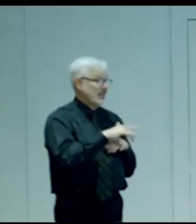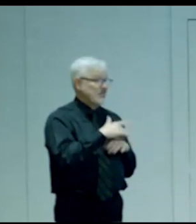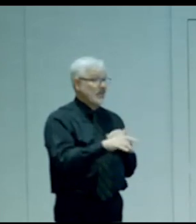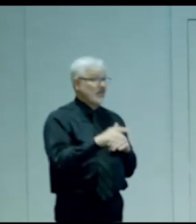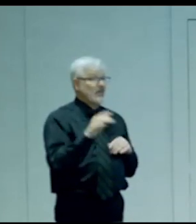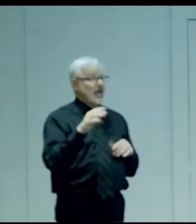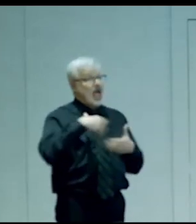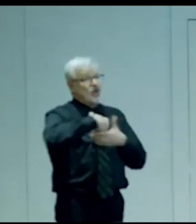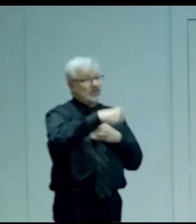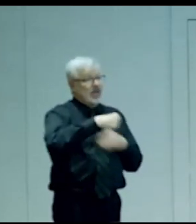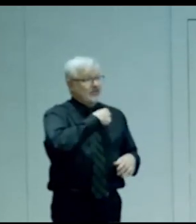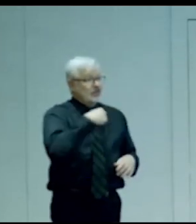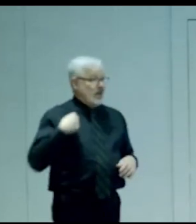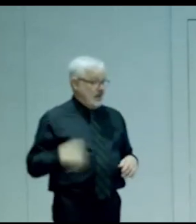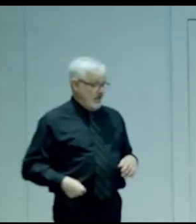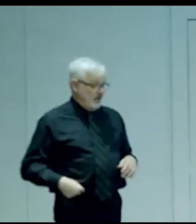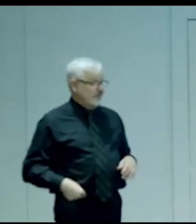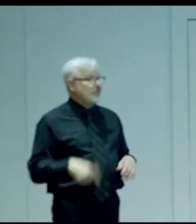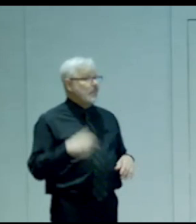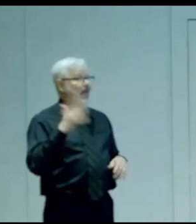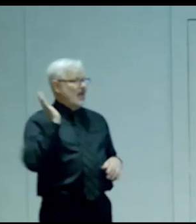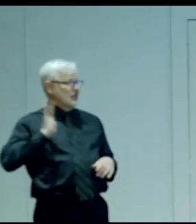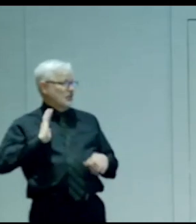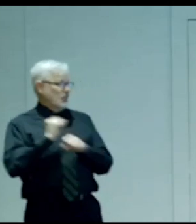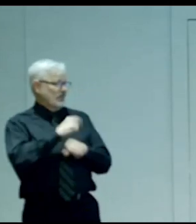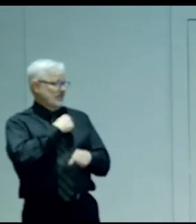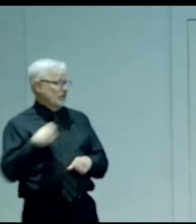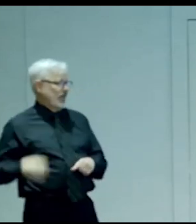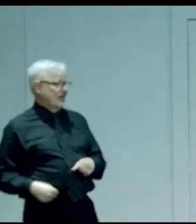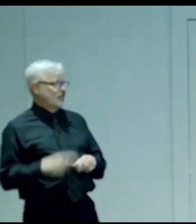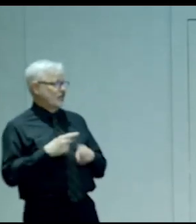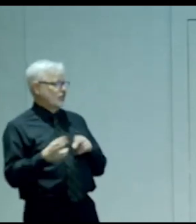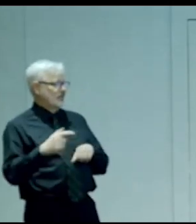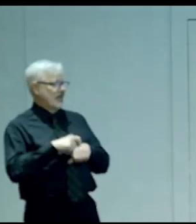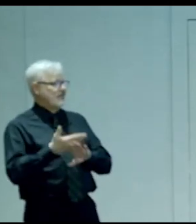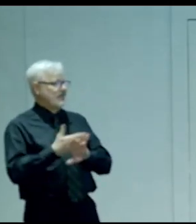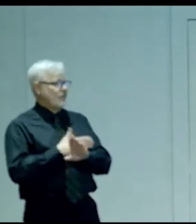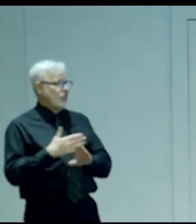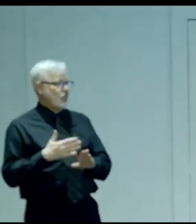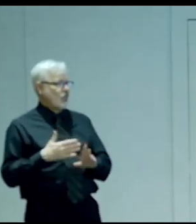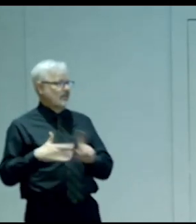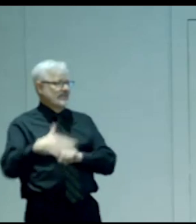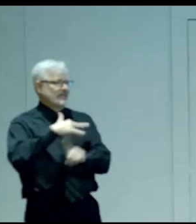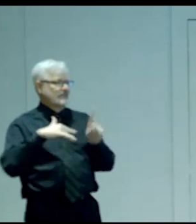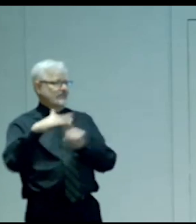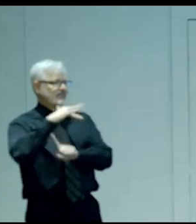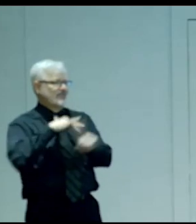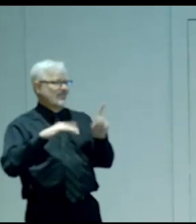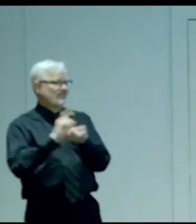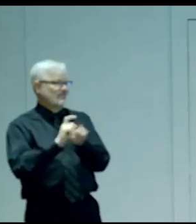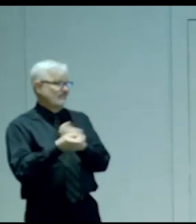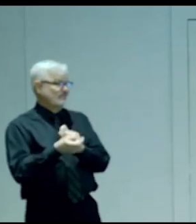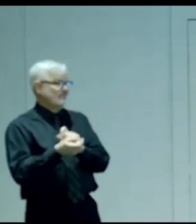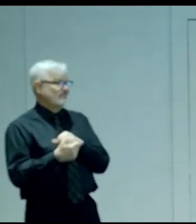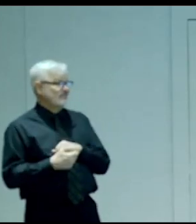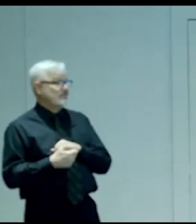or outside of China. I worked in China for a while before the current atmosphere developed and